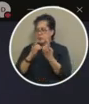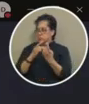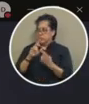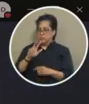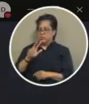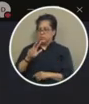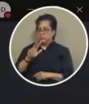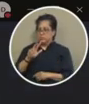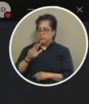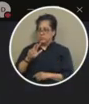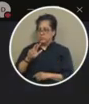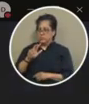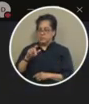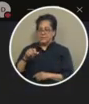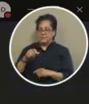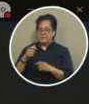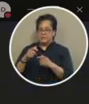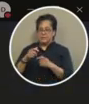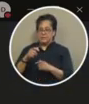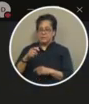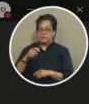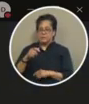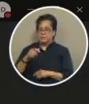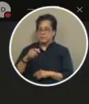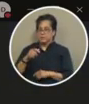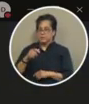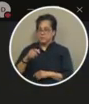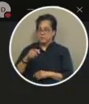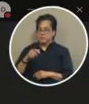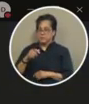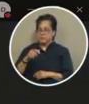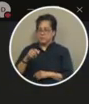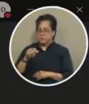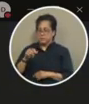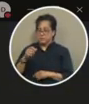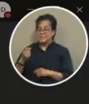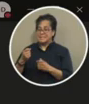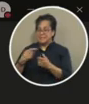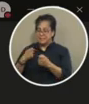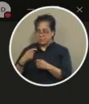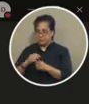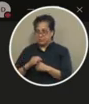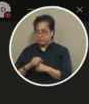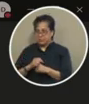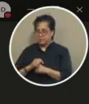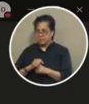about speaking. You need to text me at 258-4874 if you want to speak.